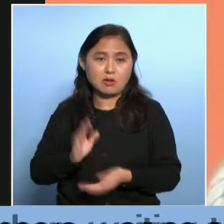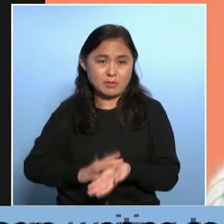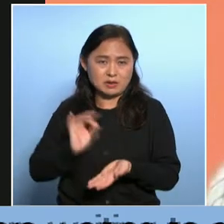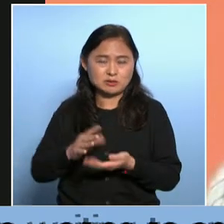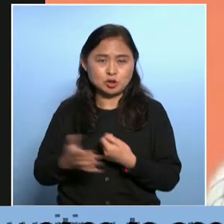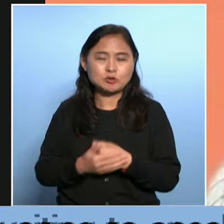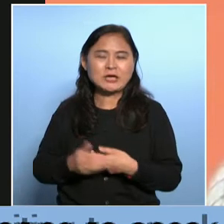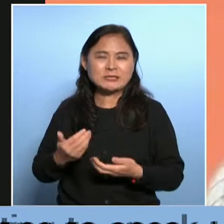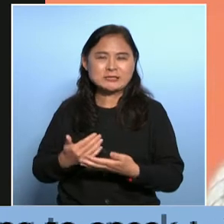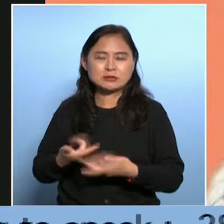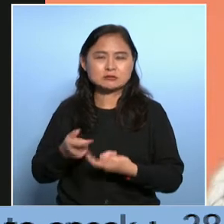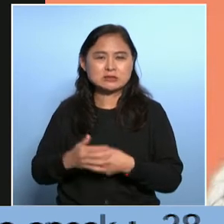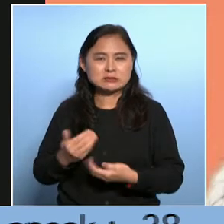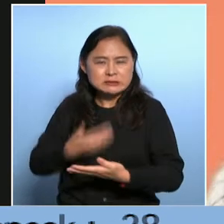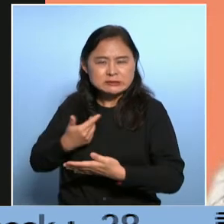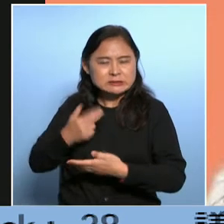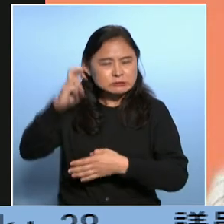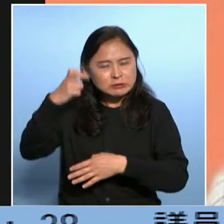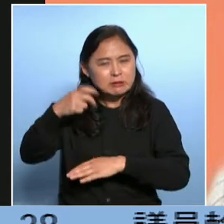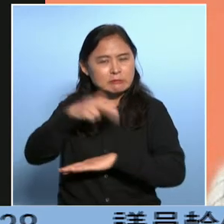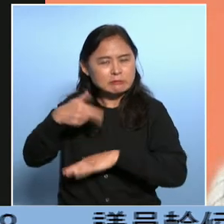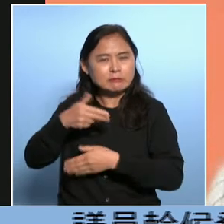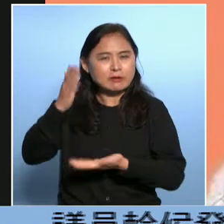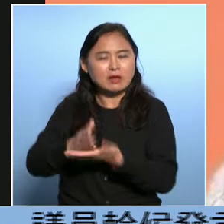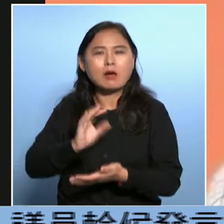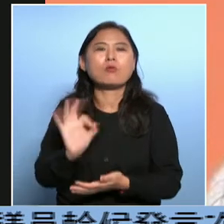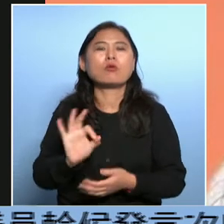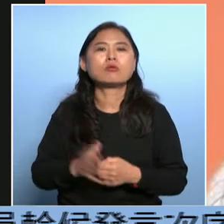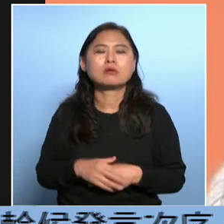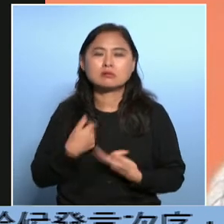have not been able to get ahead of the situation. As